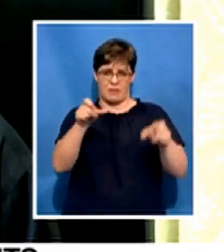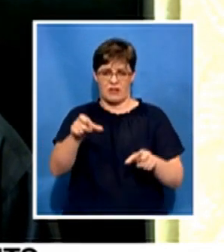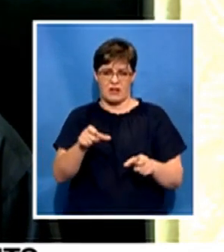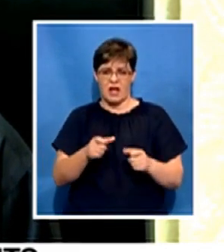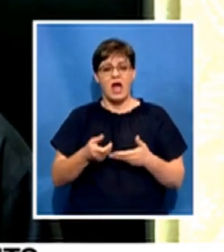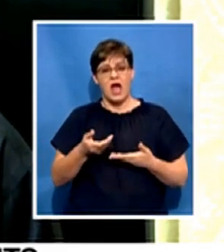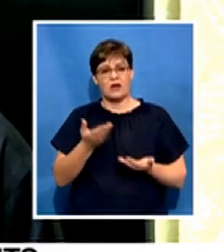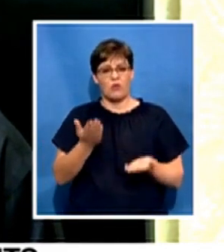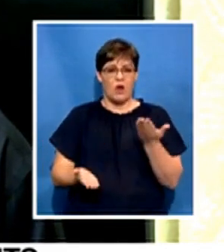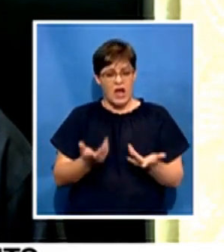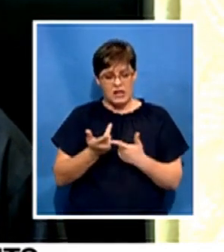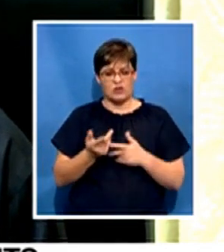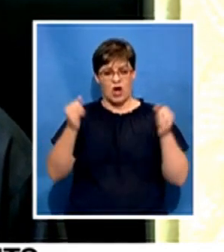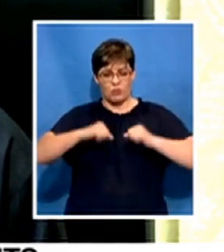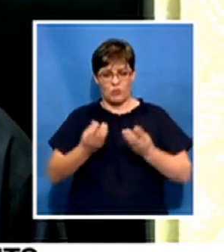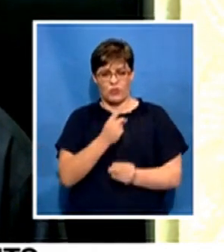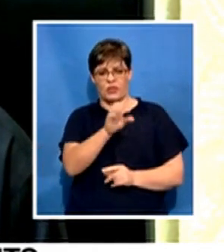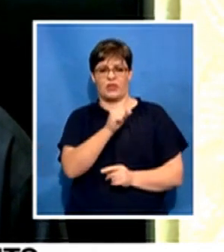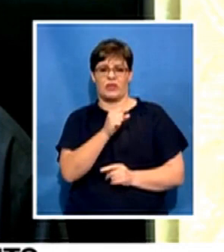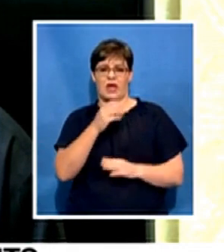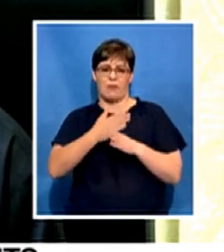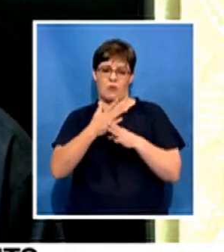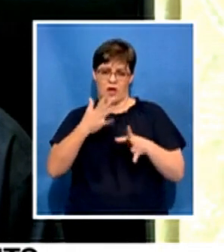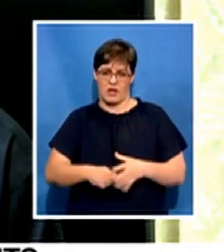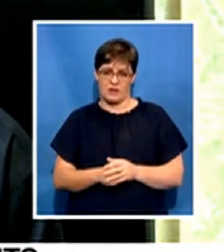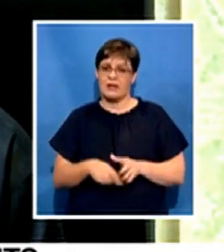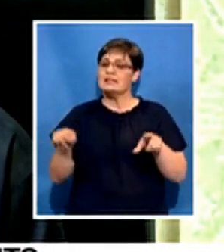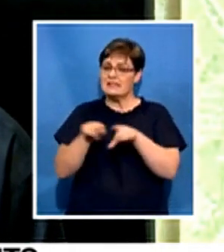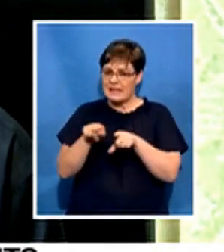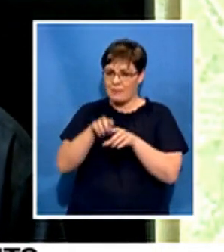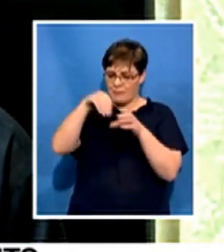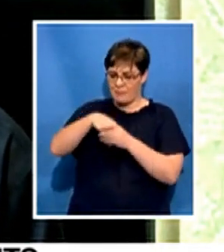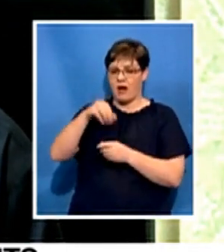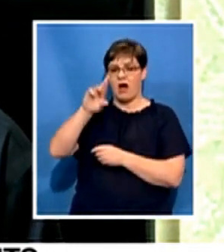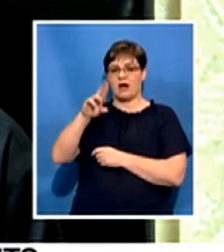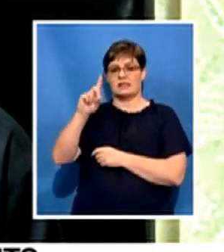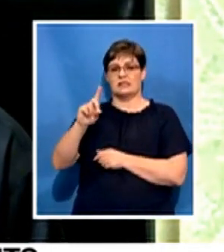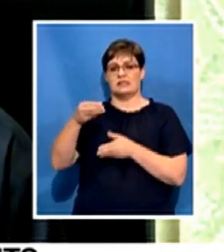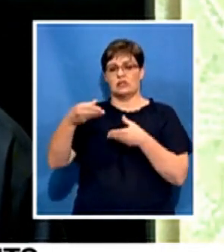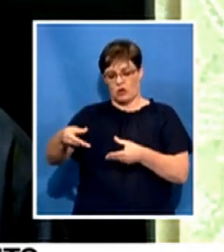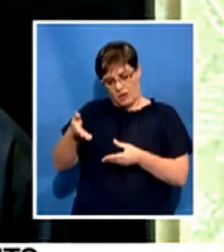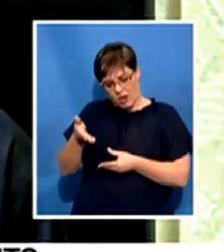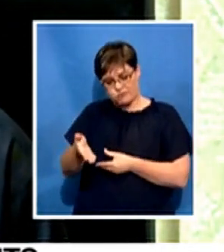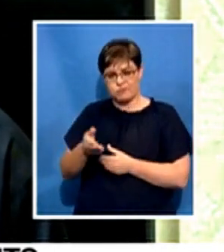is contained in the RD document, which we are quoting here below.